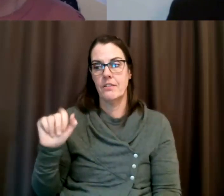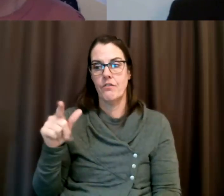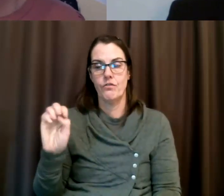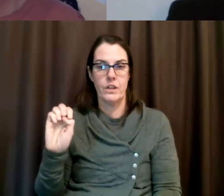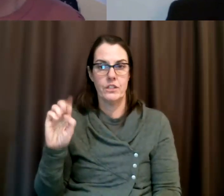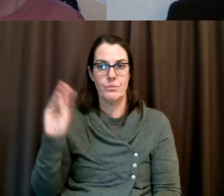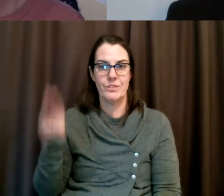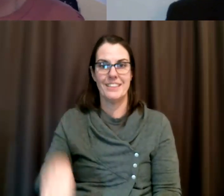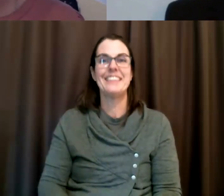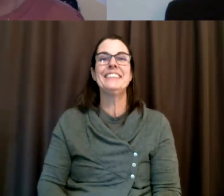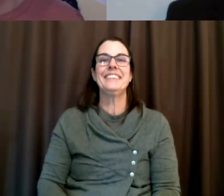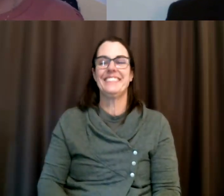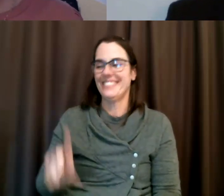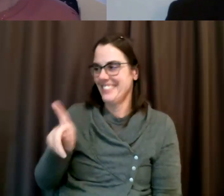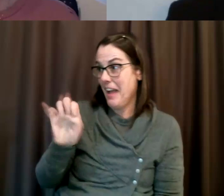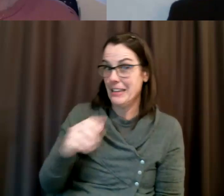Okay,